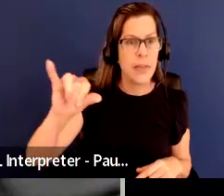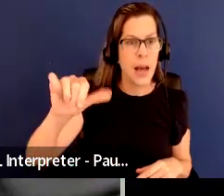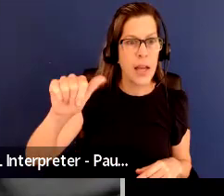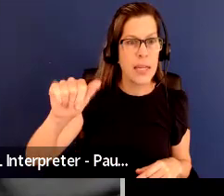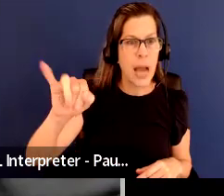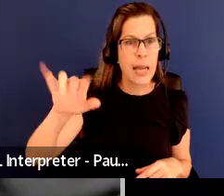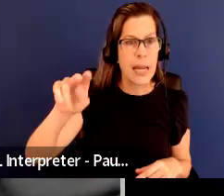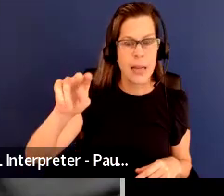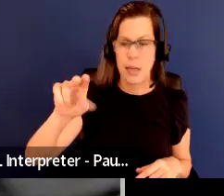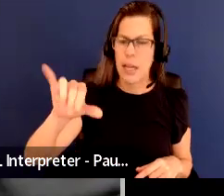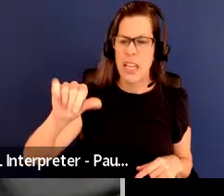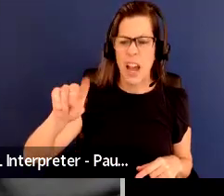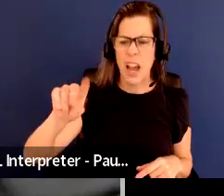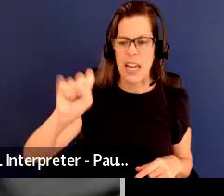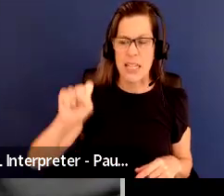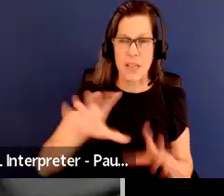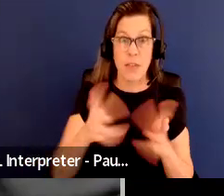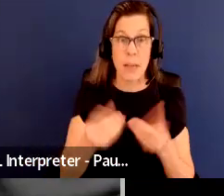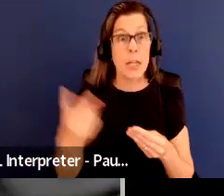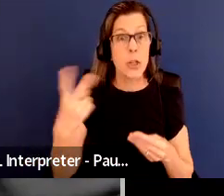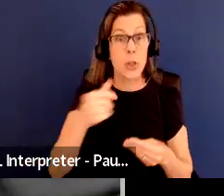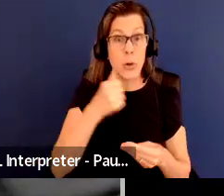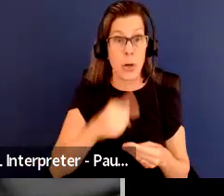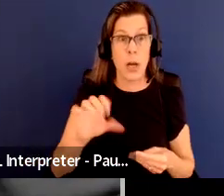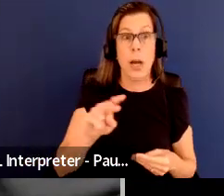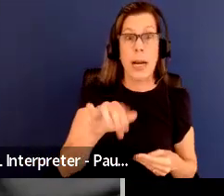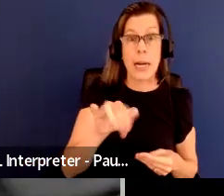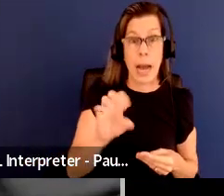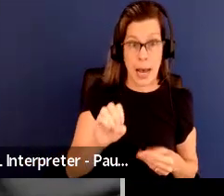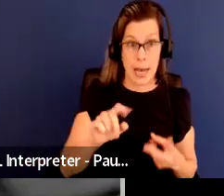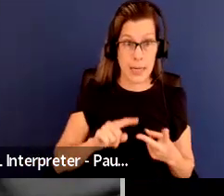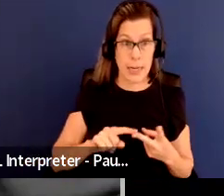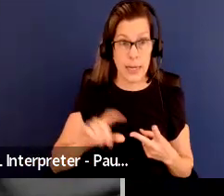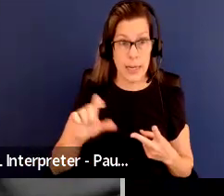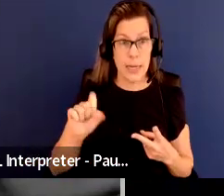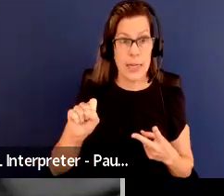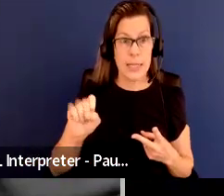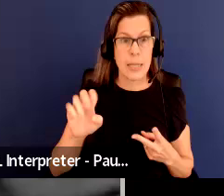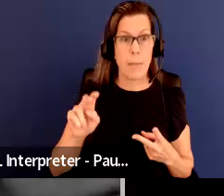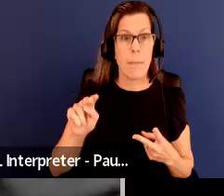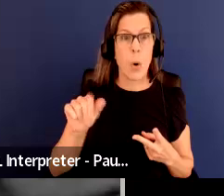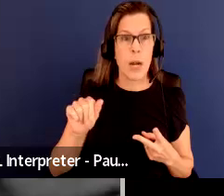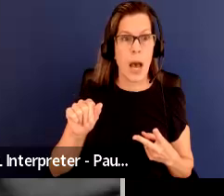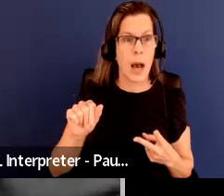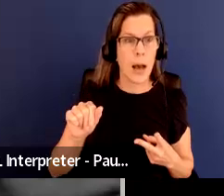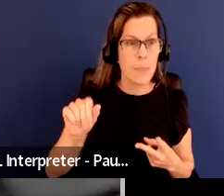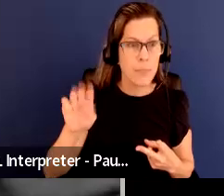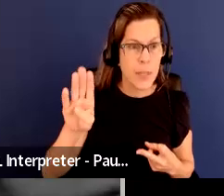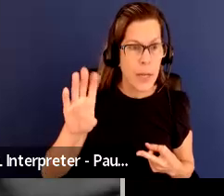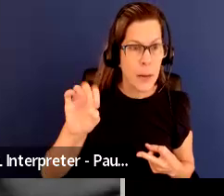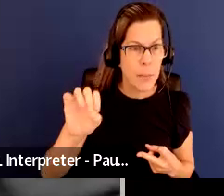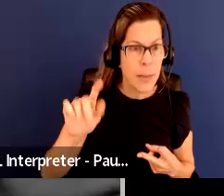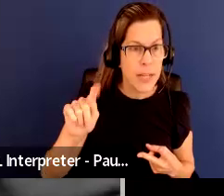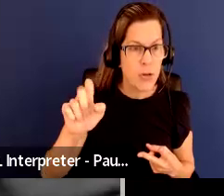The two of the gals in the picture are Connie Beltran and Simona Beltran, who are sisters.